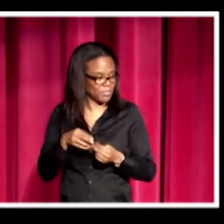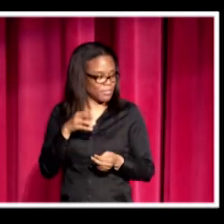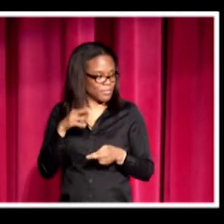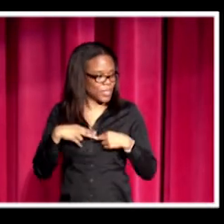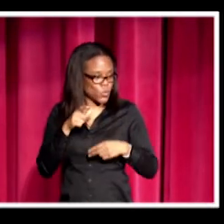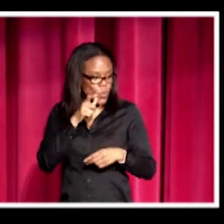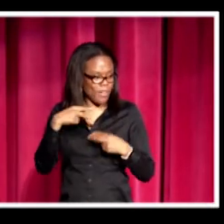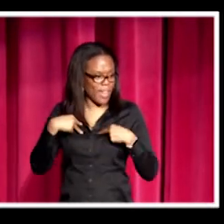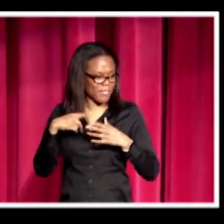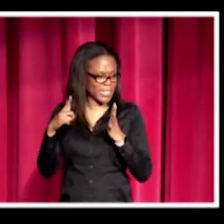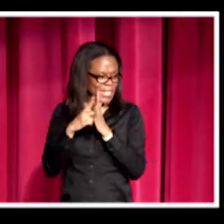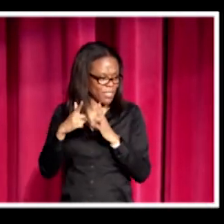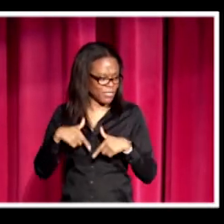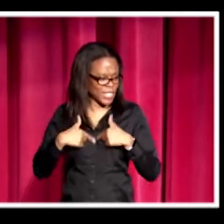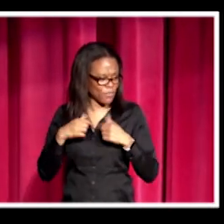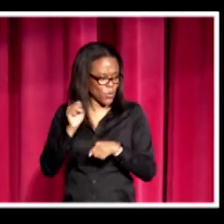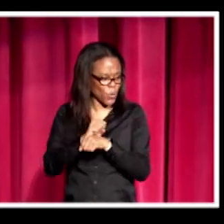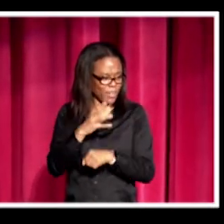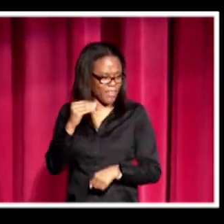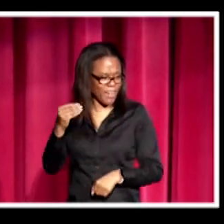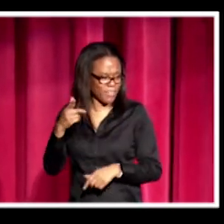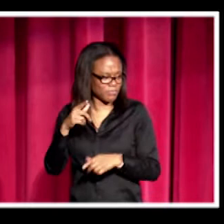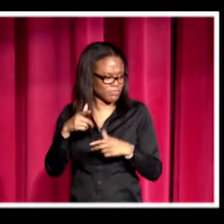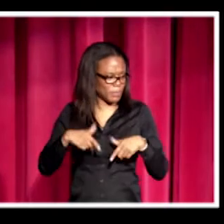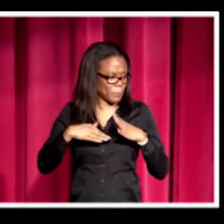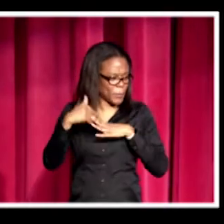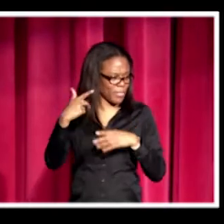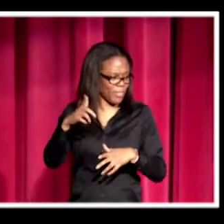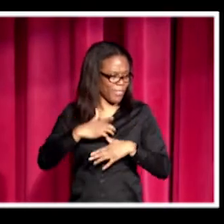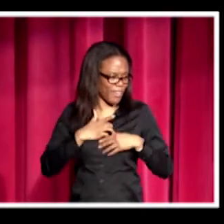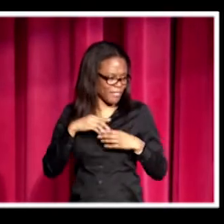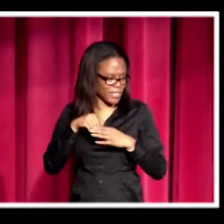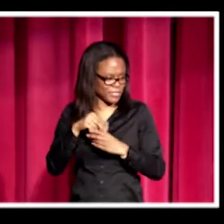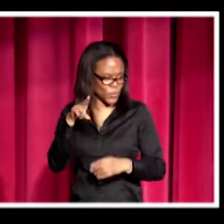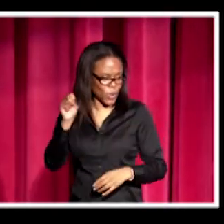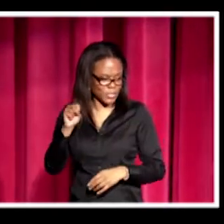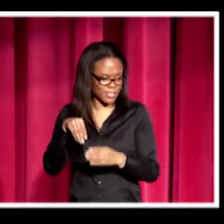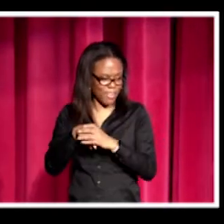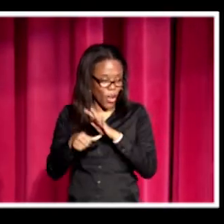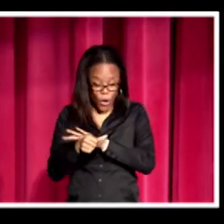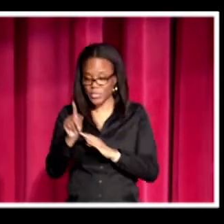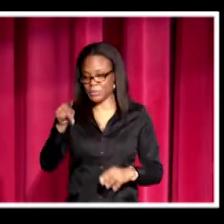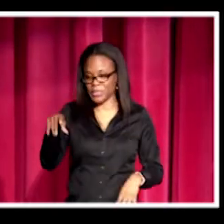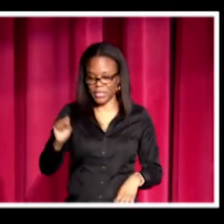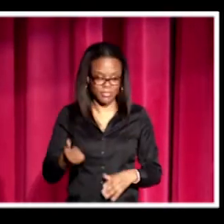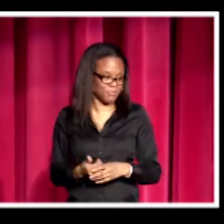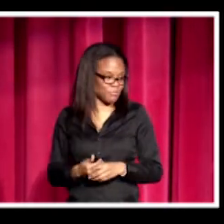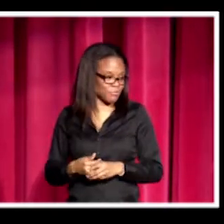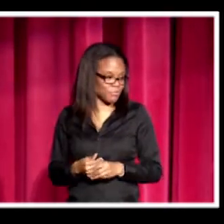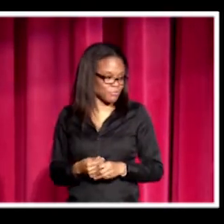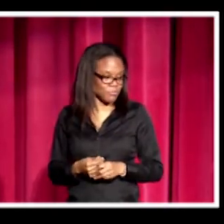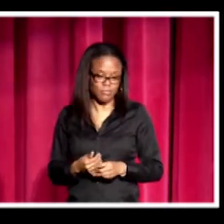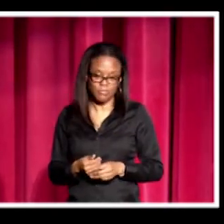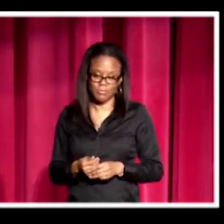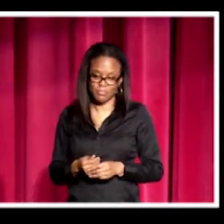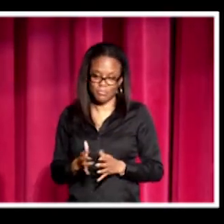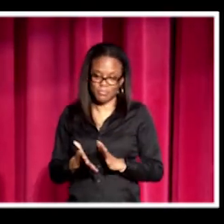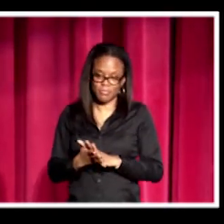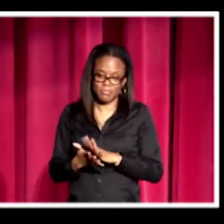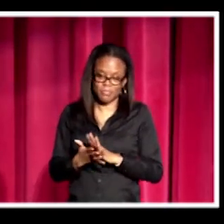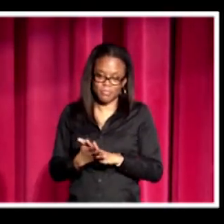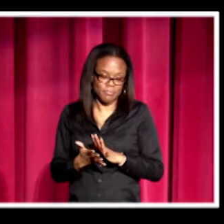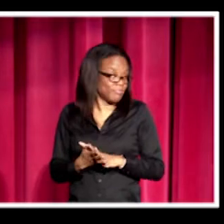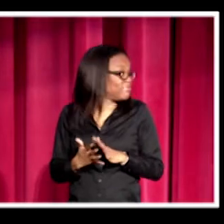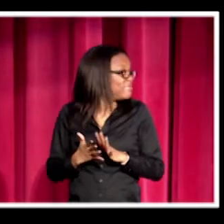legally lived, worked, and built their lives here in the United States of America under TPS.